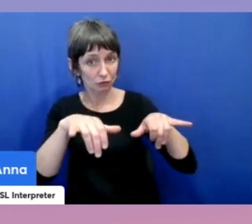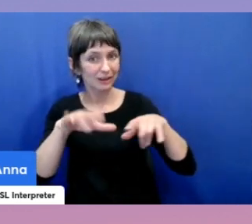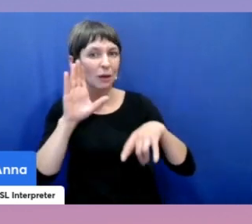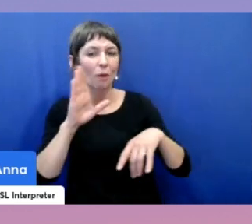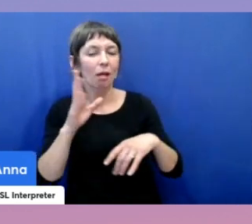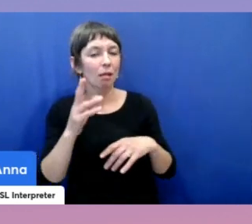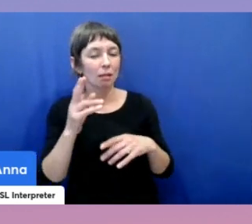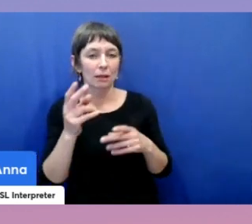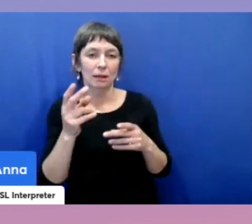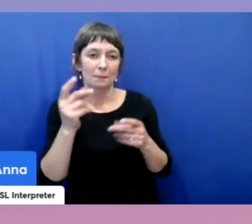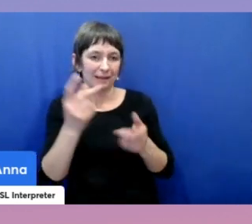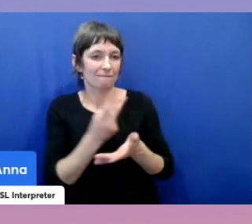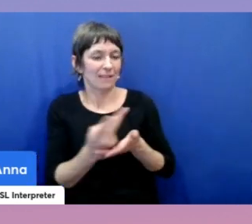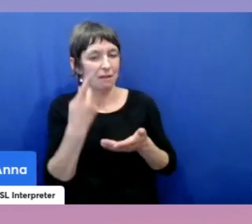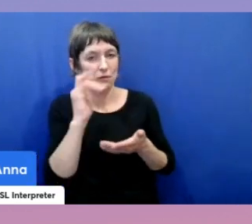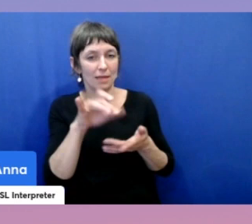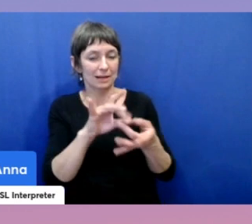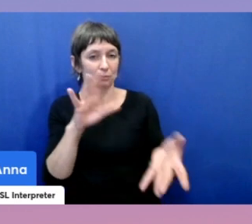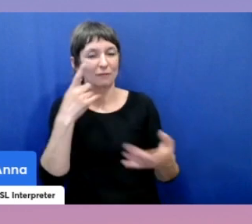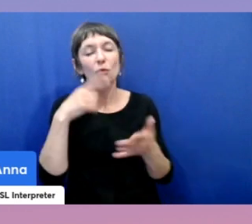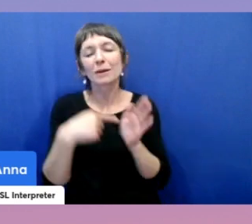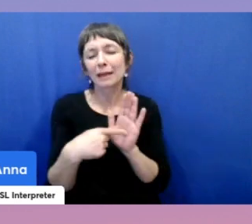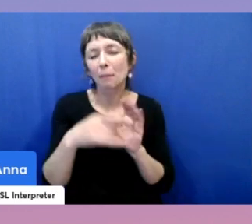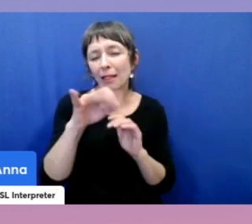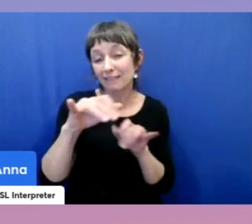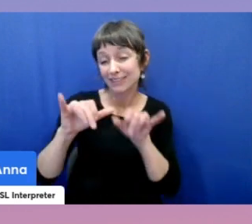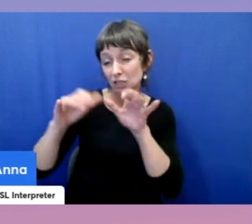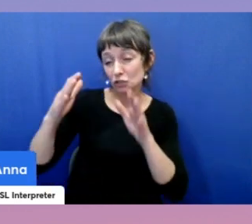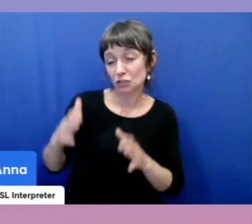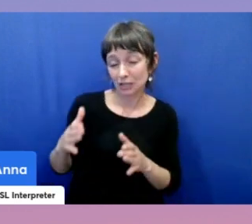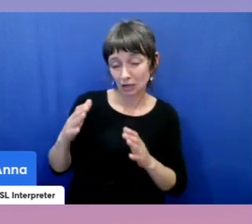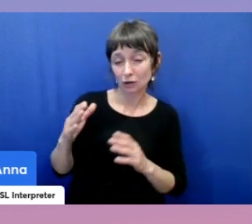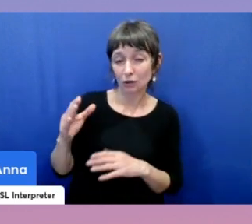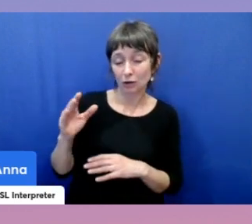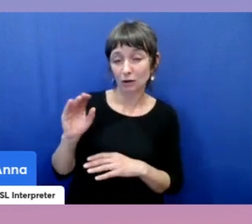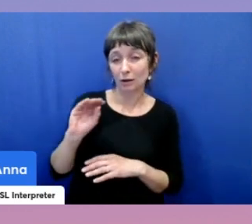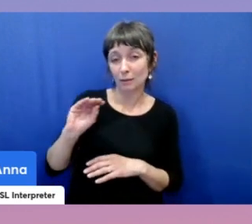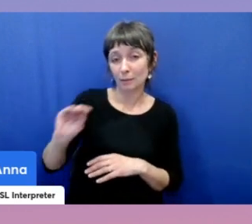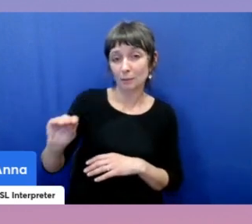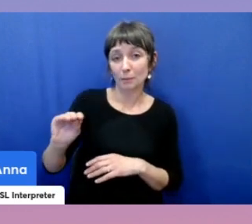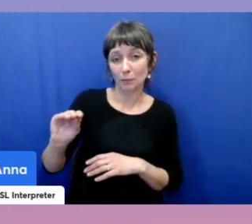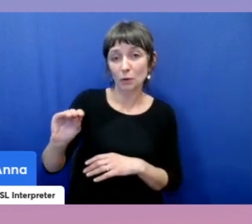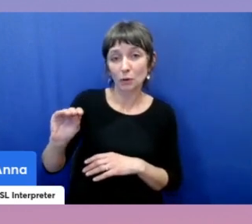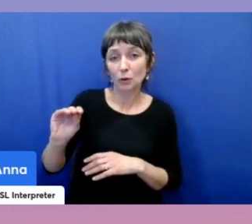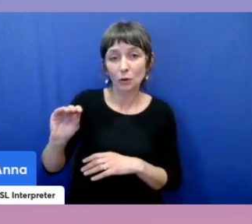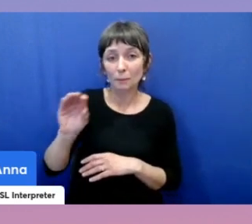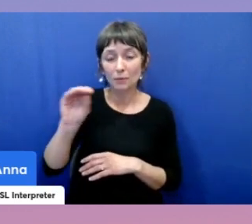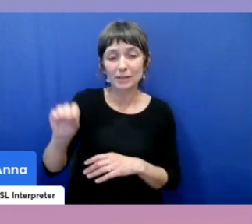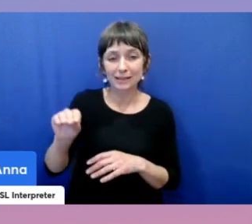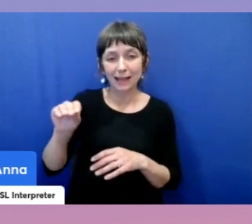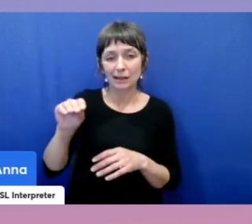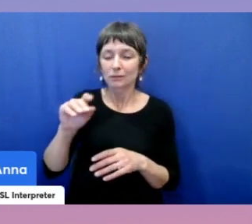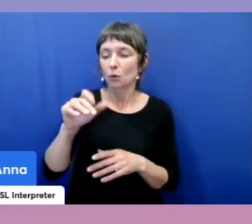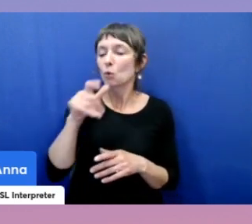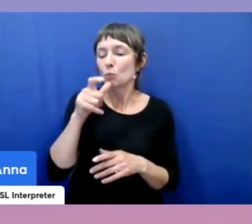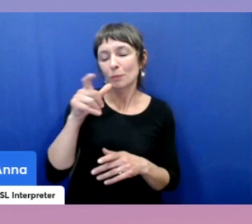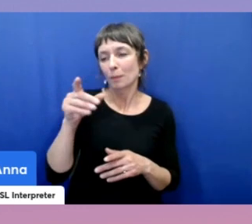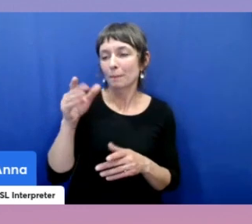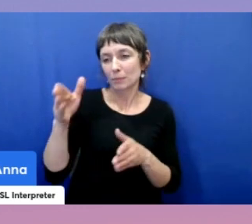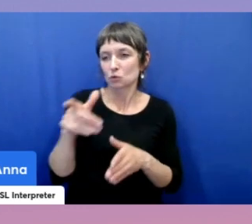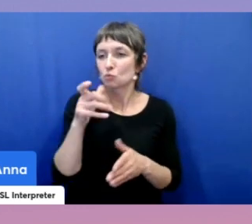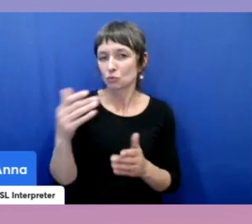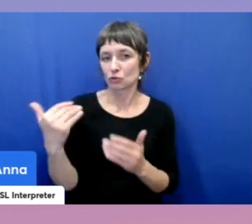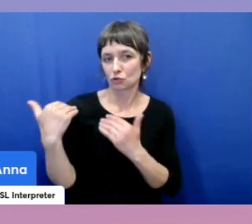or for the deployment. For example, if the engineer put the person in charge for software, didn't put the